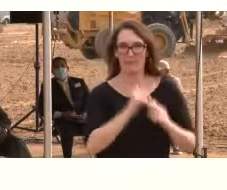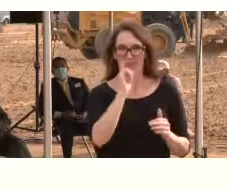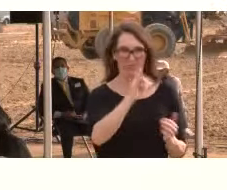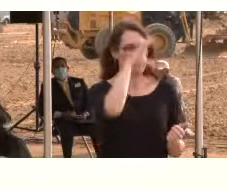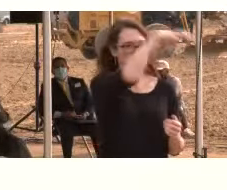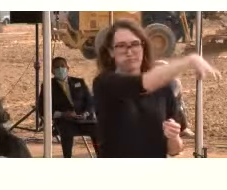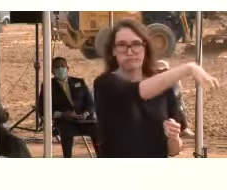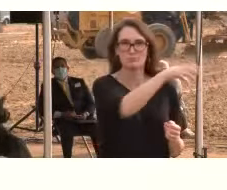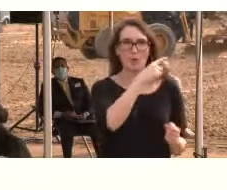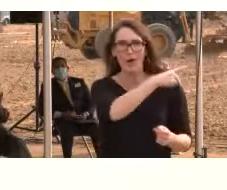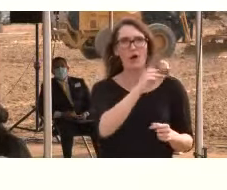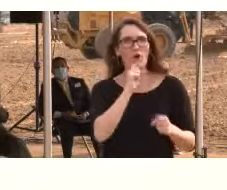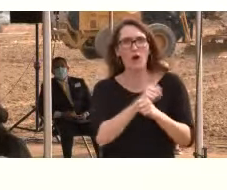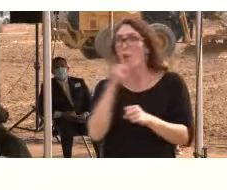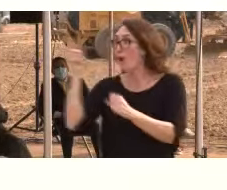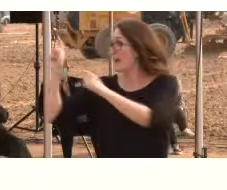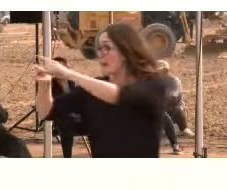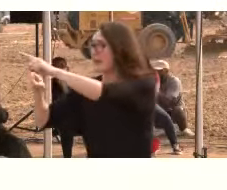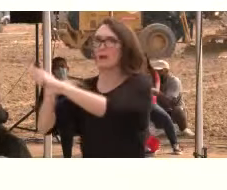Arts.